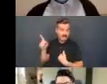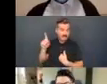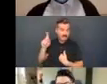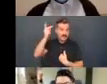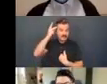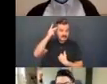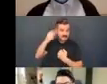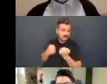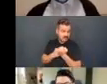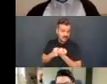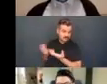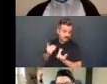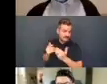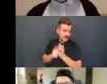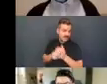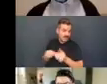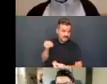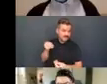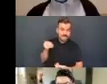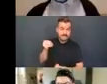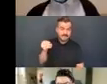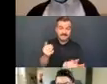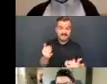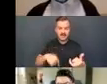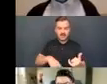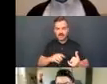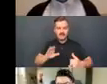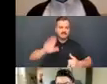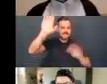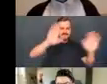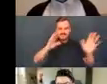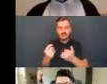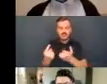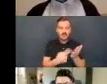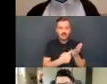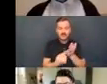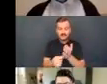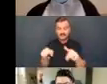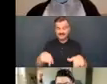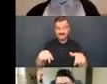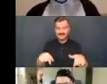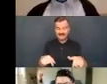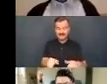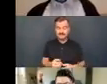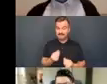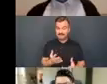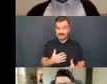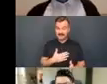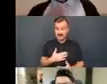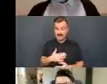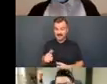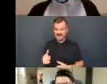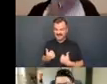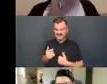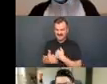and we are talking about many things. So we, in, in my province of Canada, we